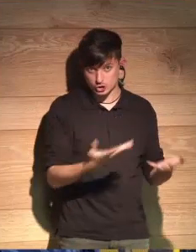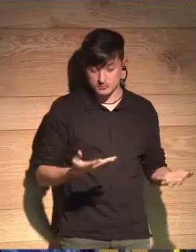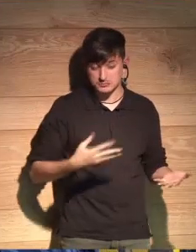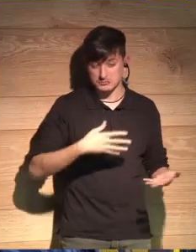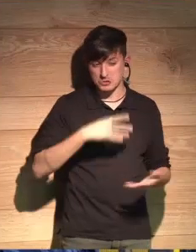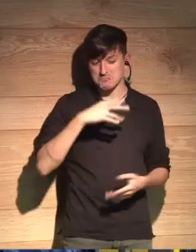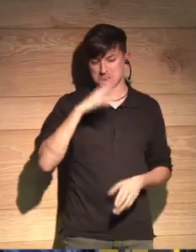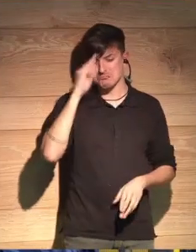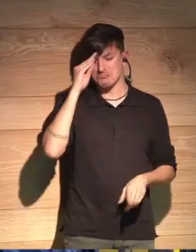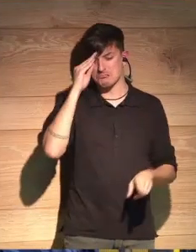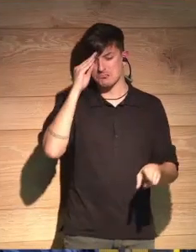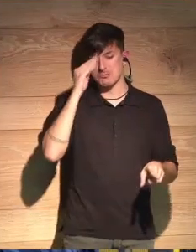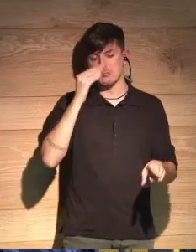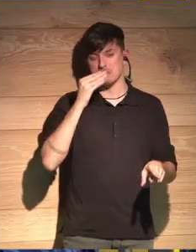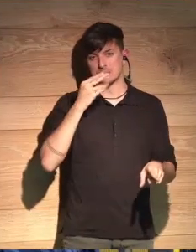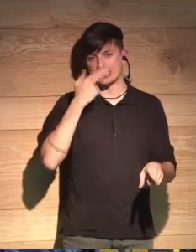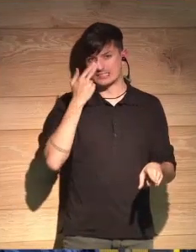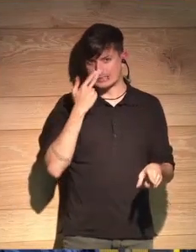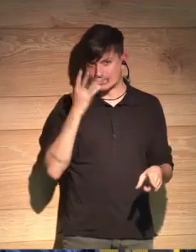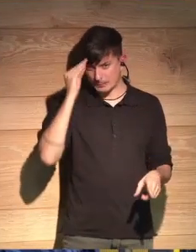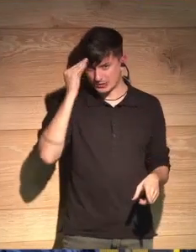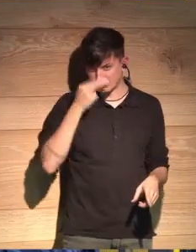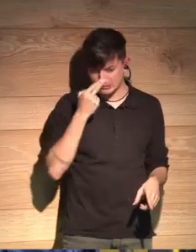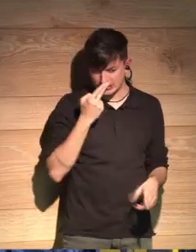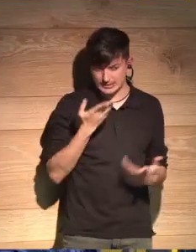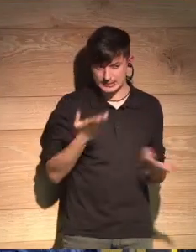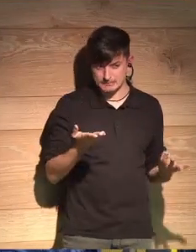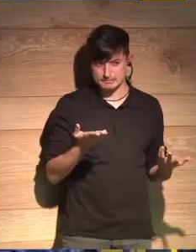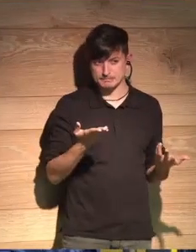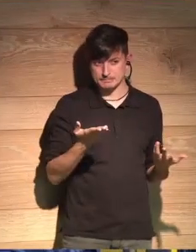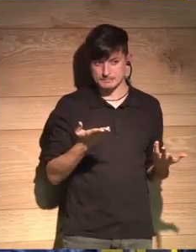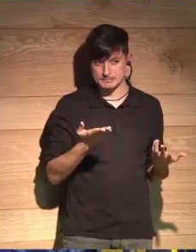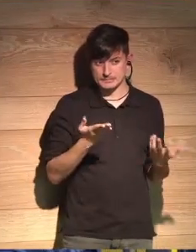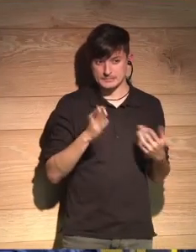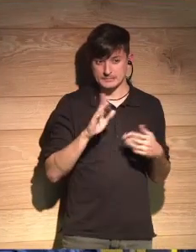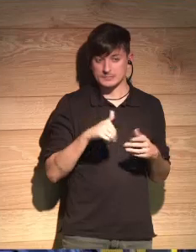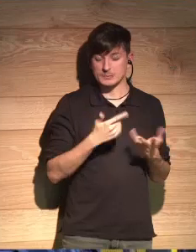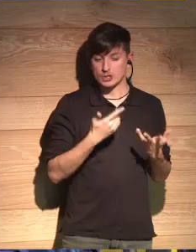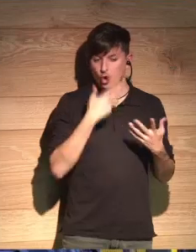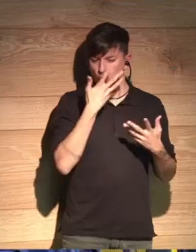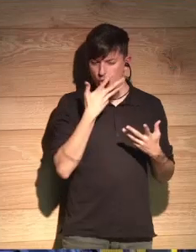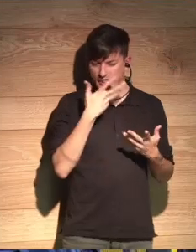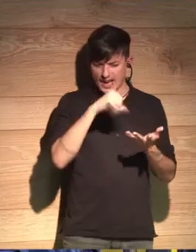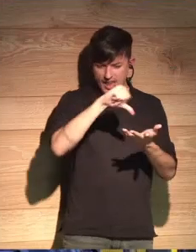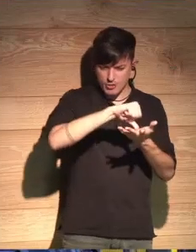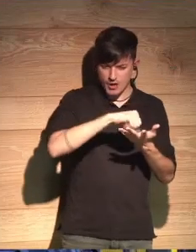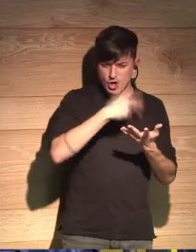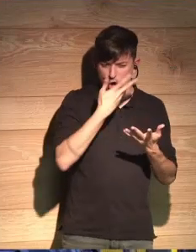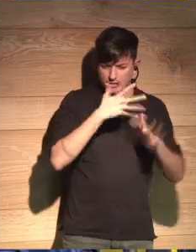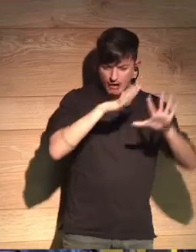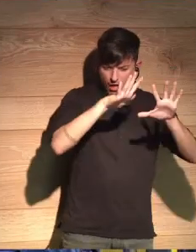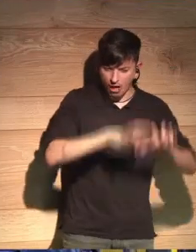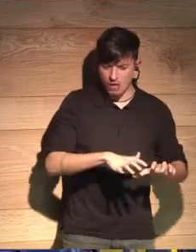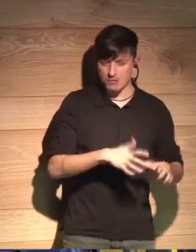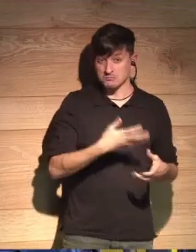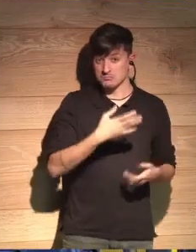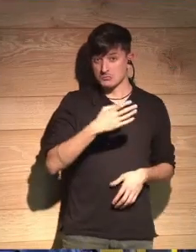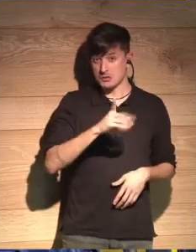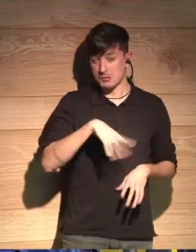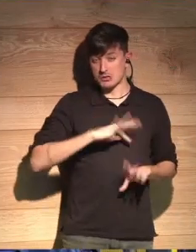can be dangerous, etc. And I deemed interesting to see how the city is aware